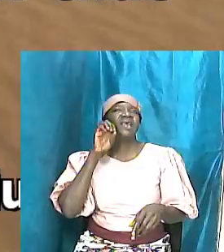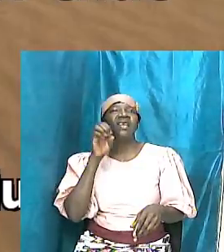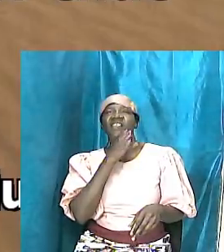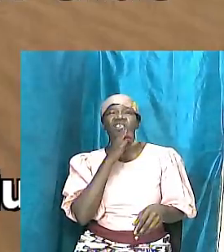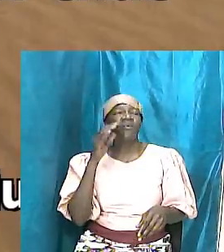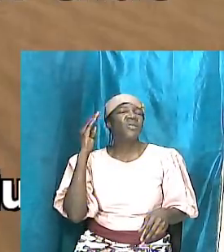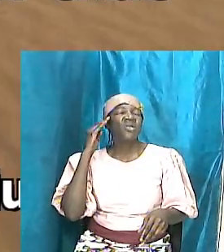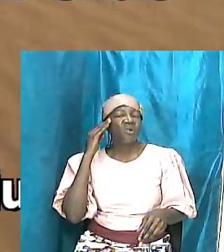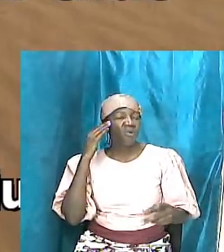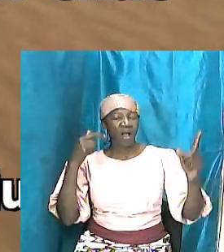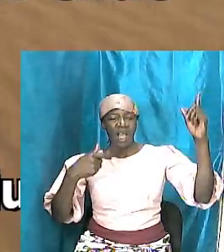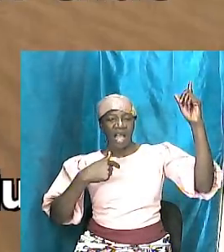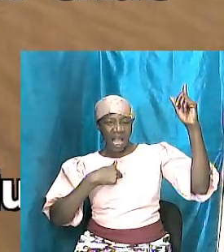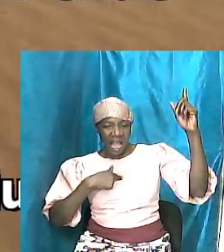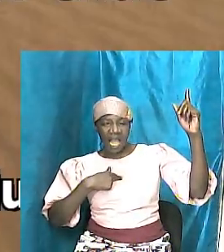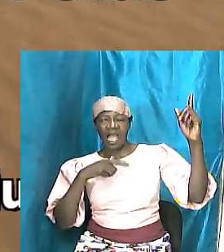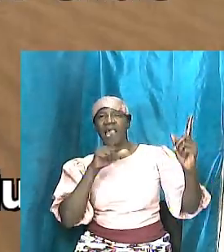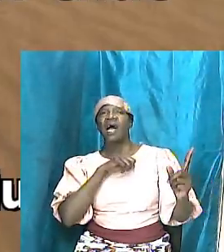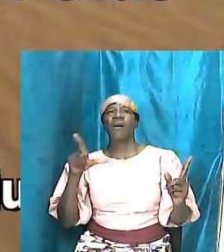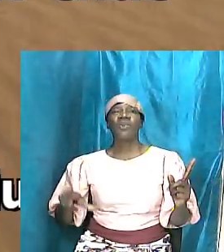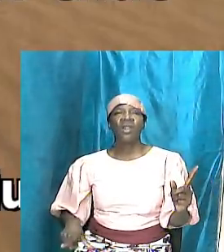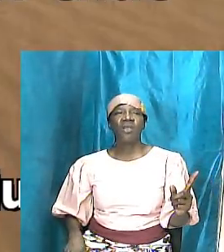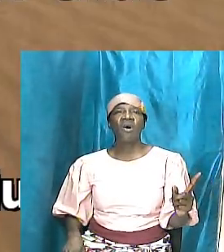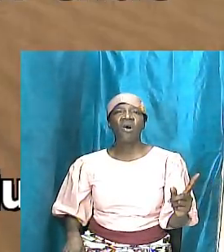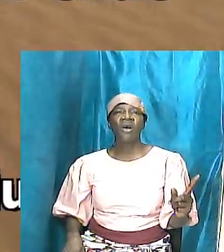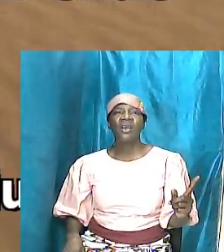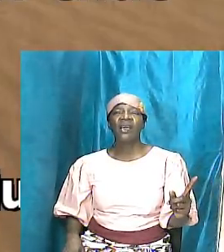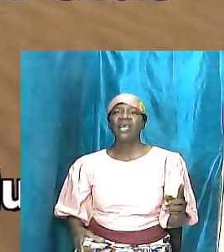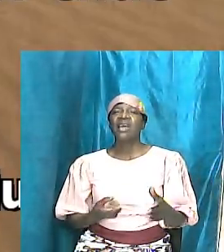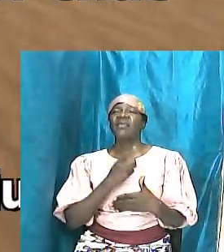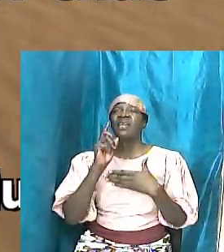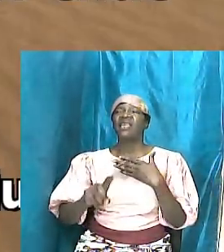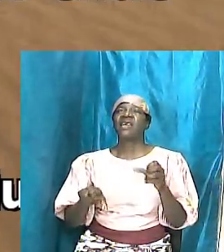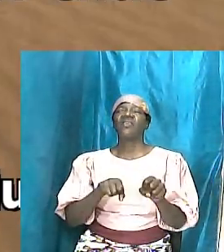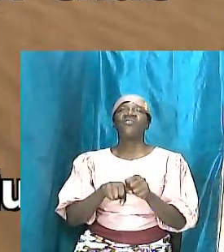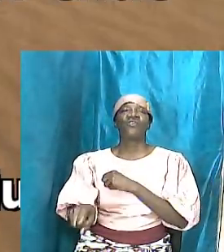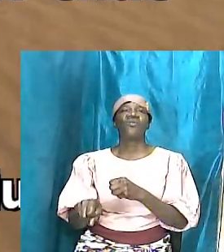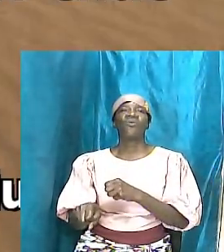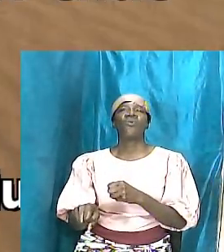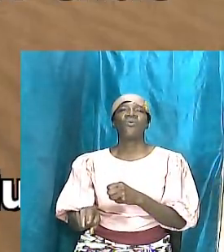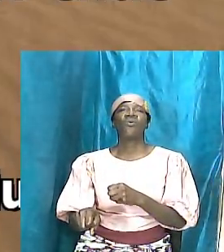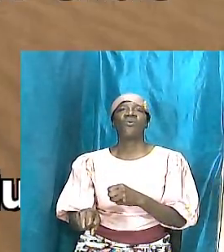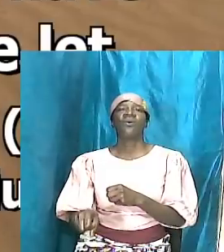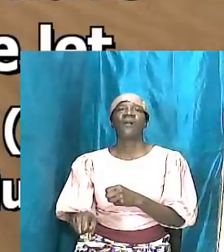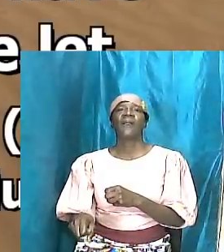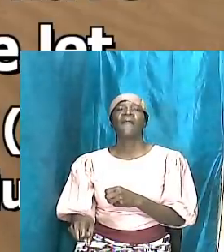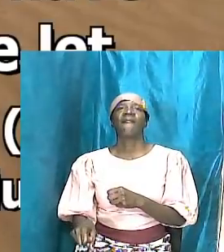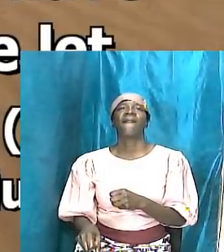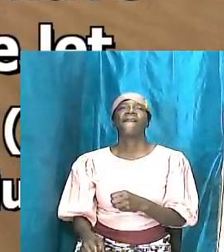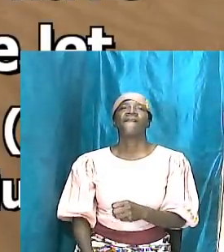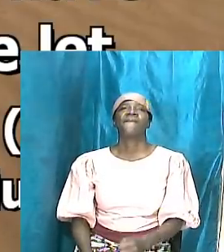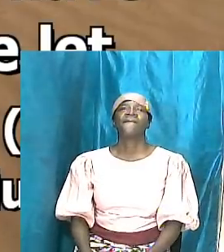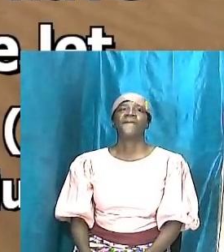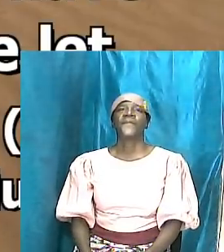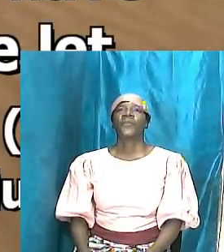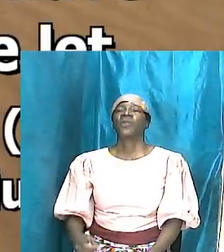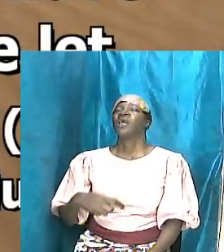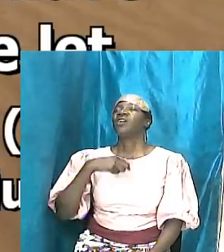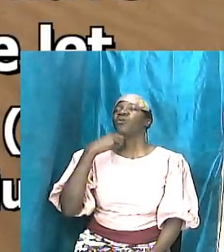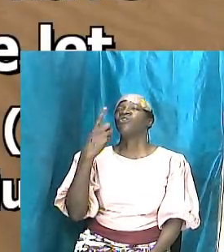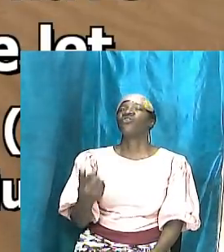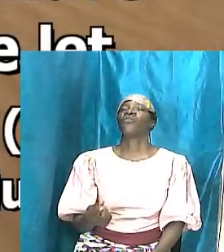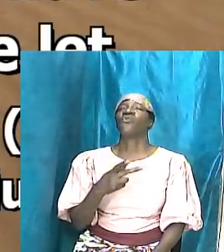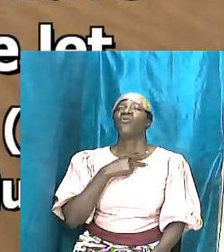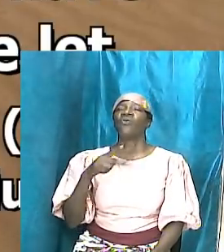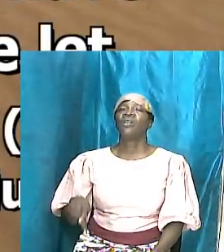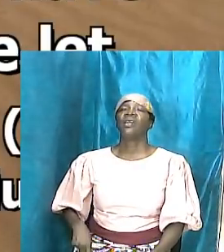that I am the Lord. And they did so. And so, verse 5, we continue. And it was